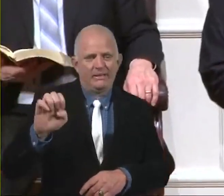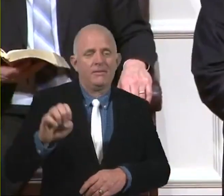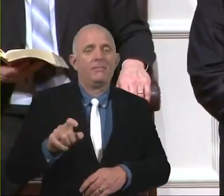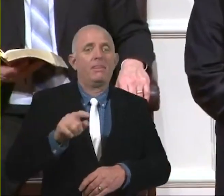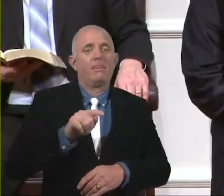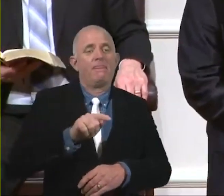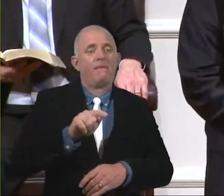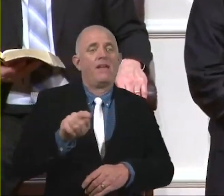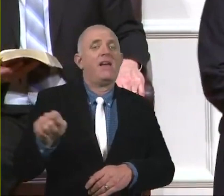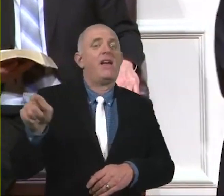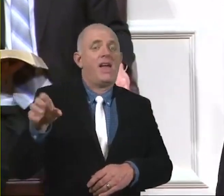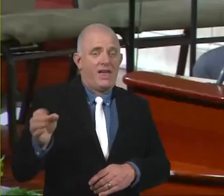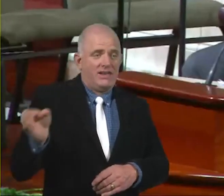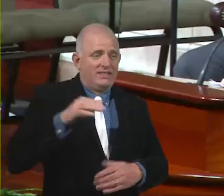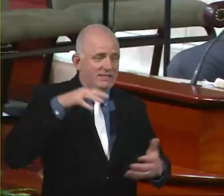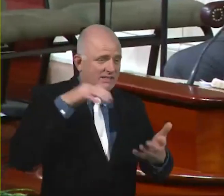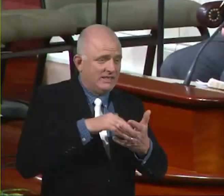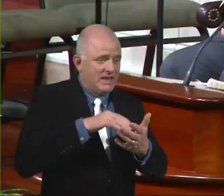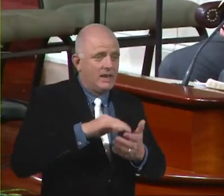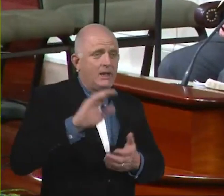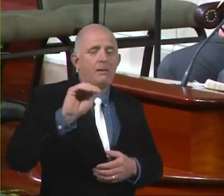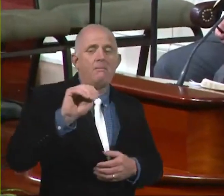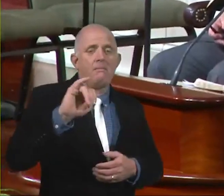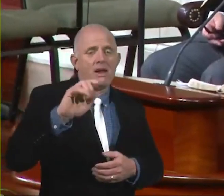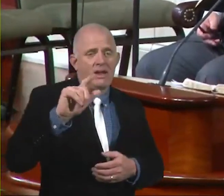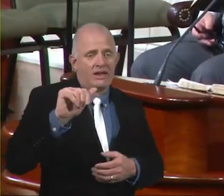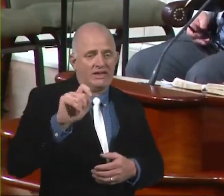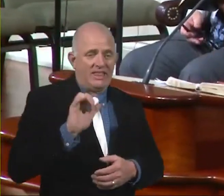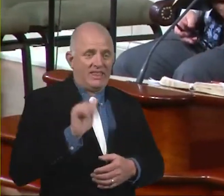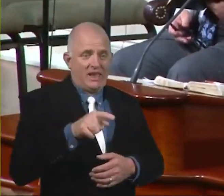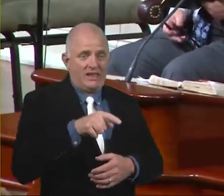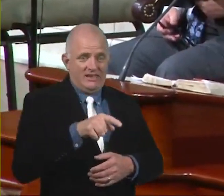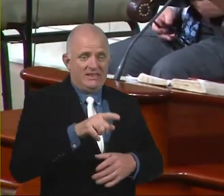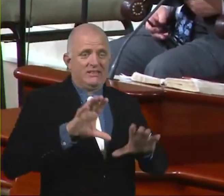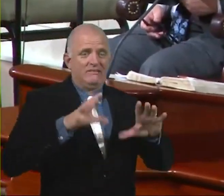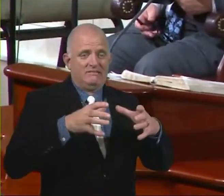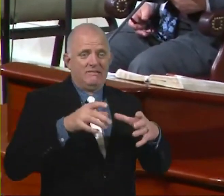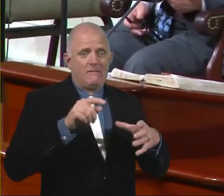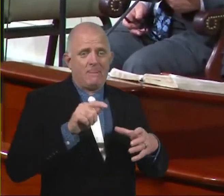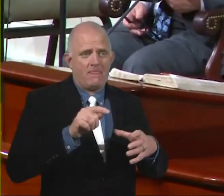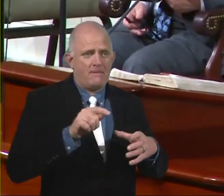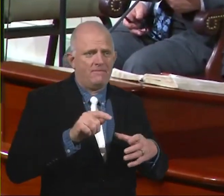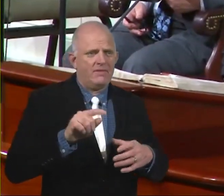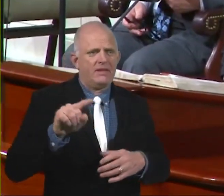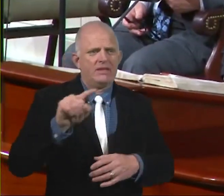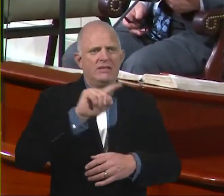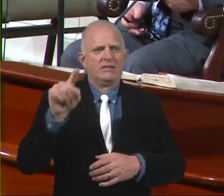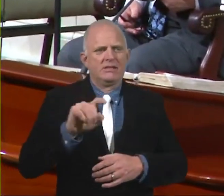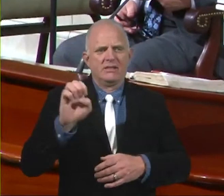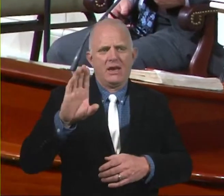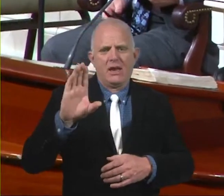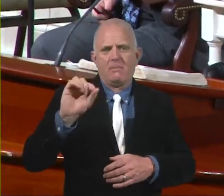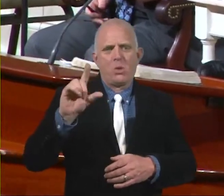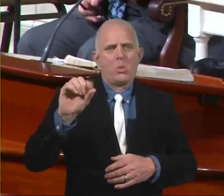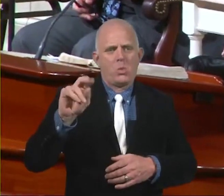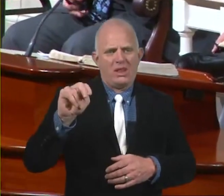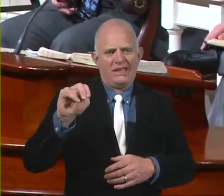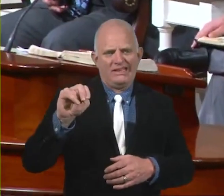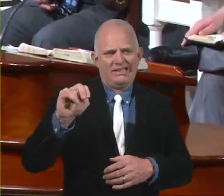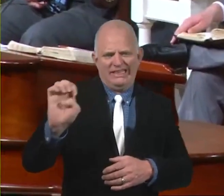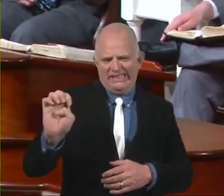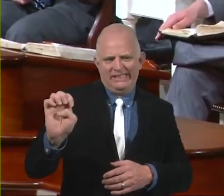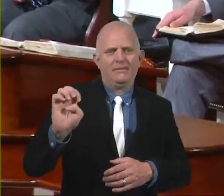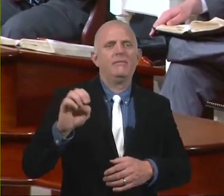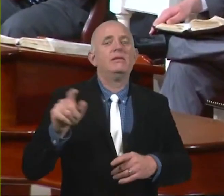about a Midianite, and you'll find out that a Midianite was a Zebulonite. And then you study a little